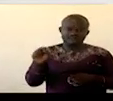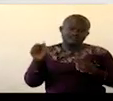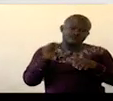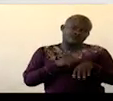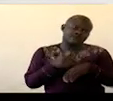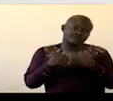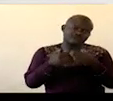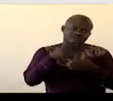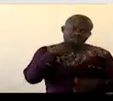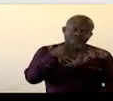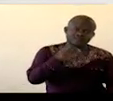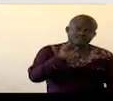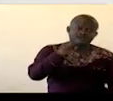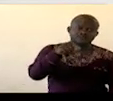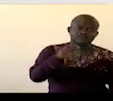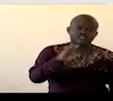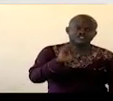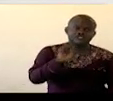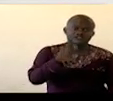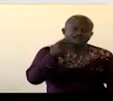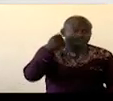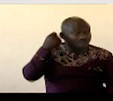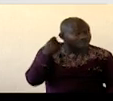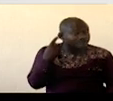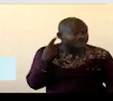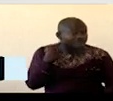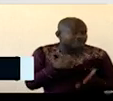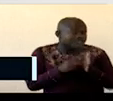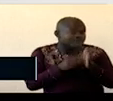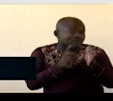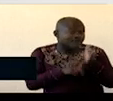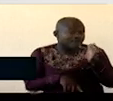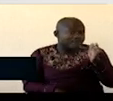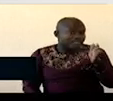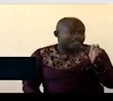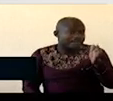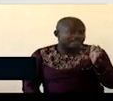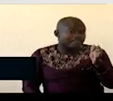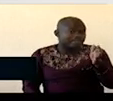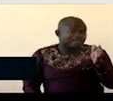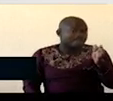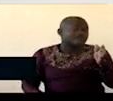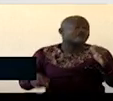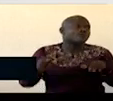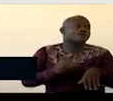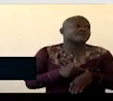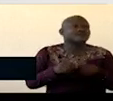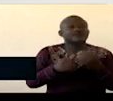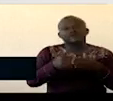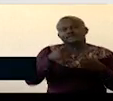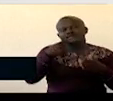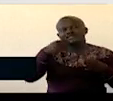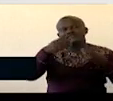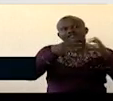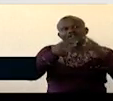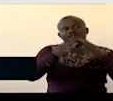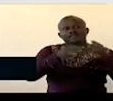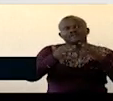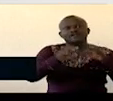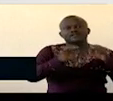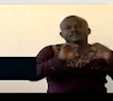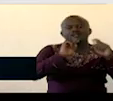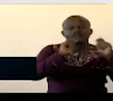about species, do you know what it means? When I say define the